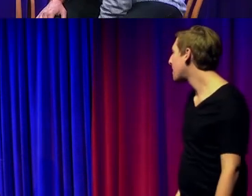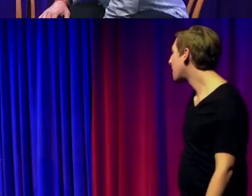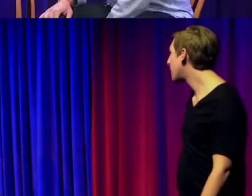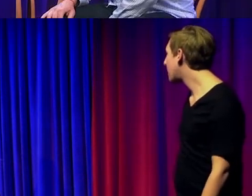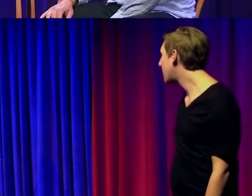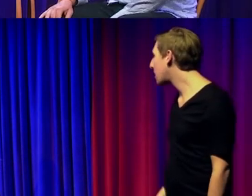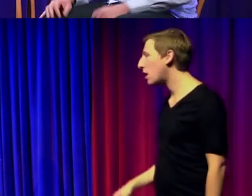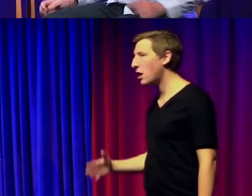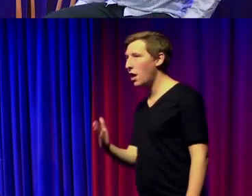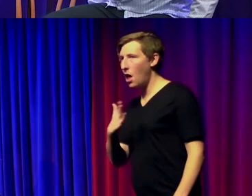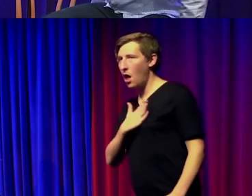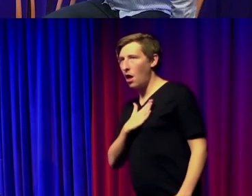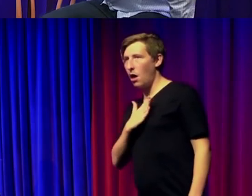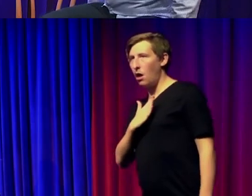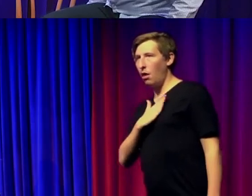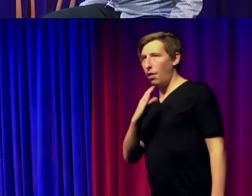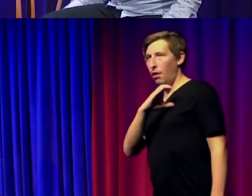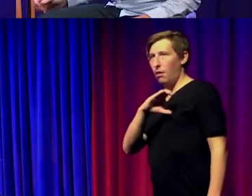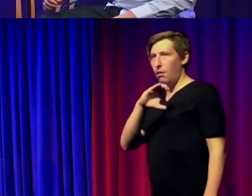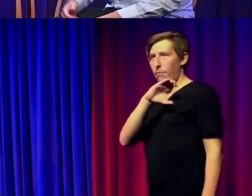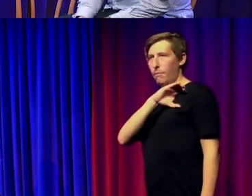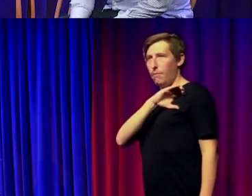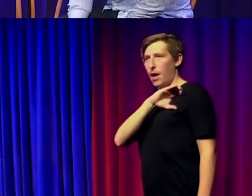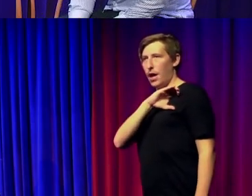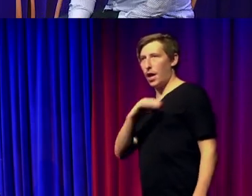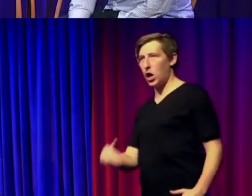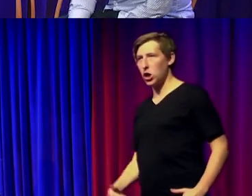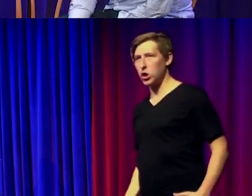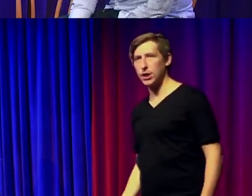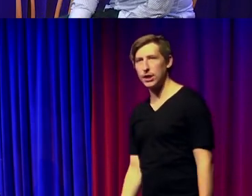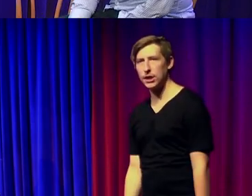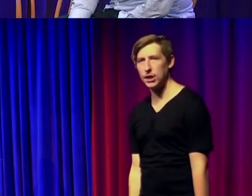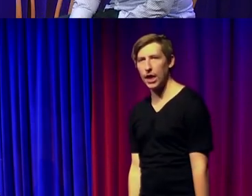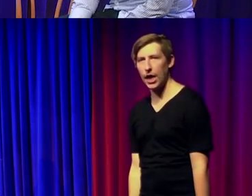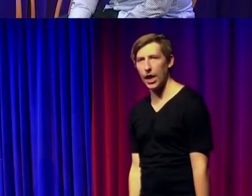My character's legs have been in splints for weeks.